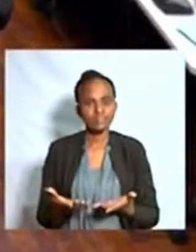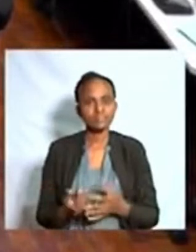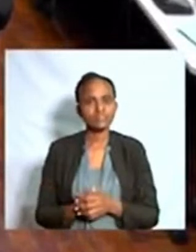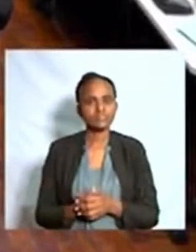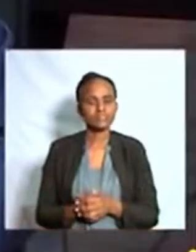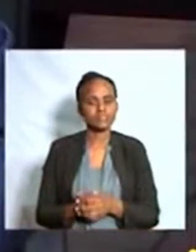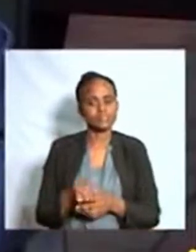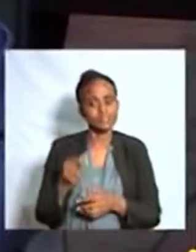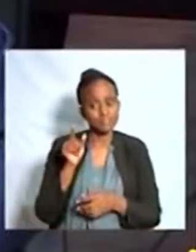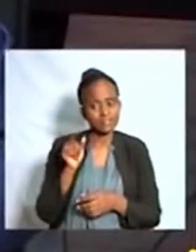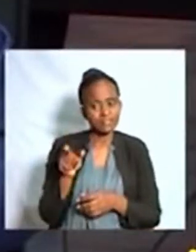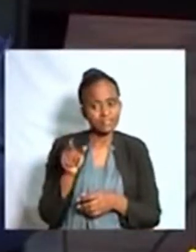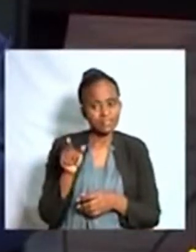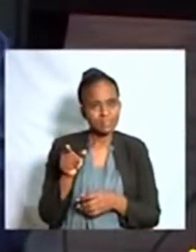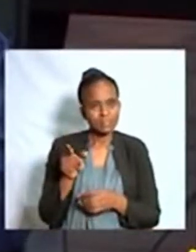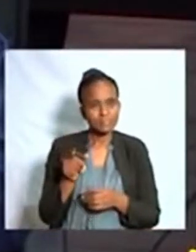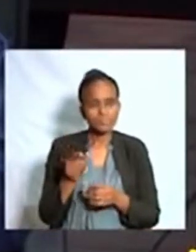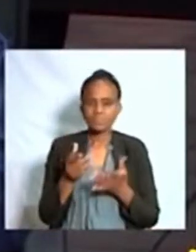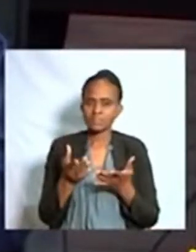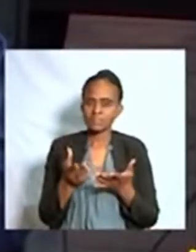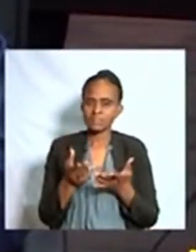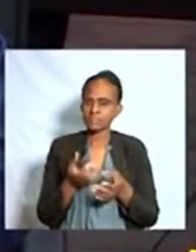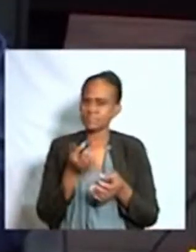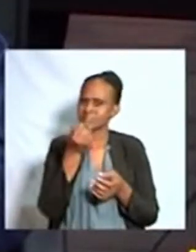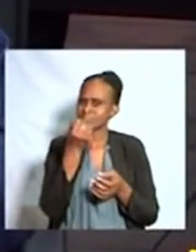it was at